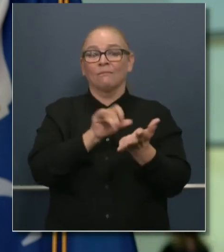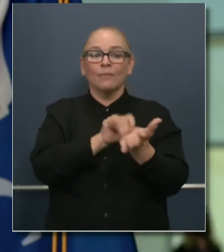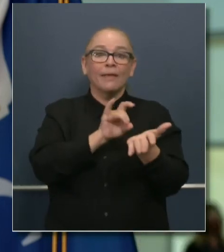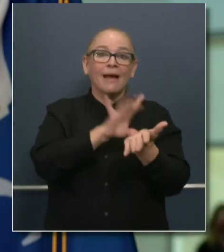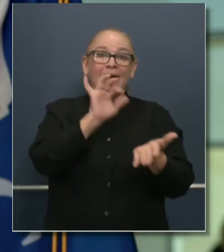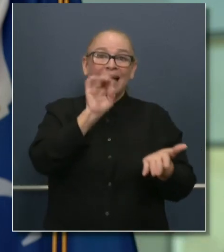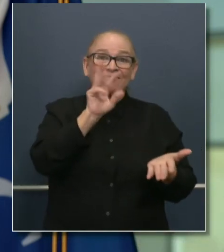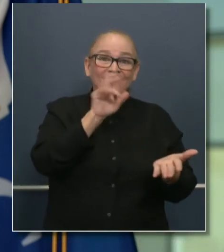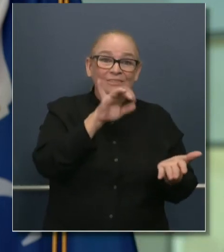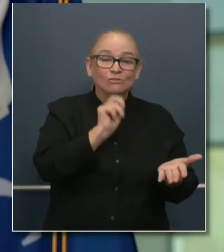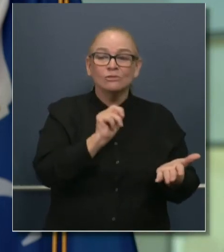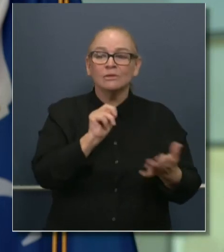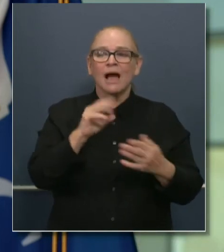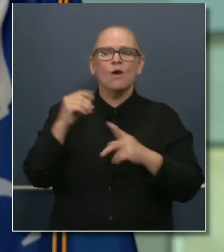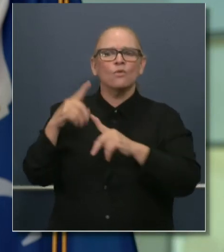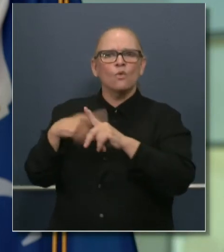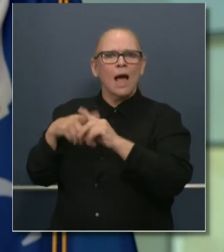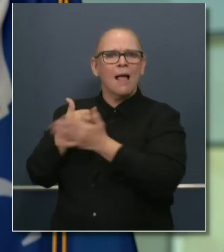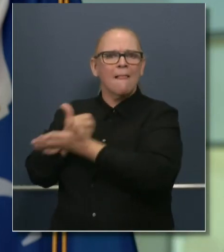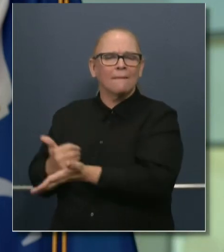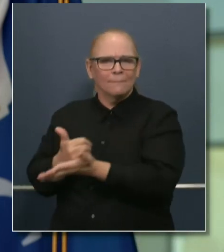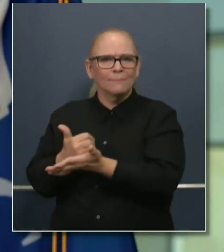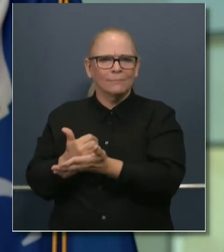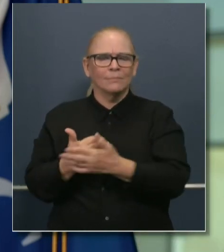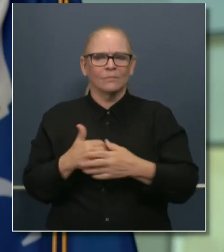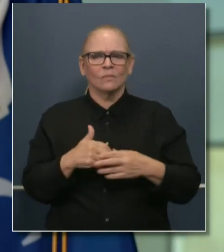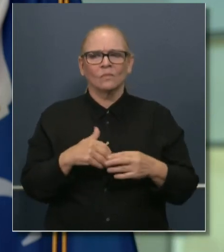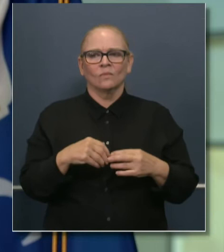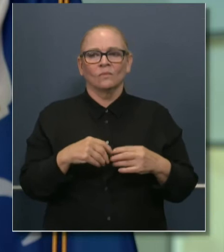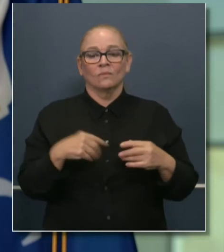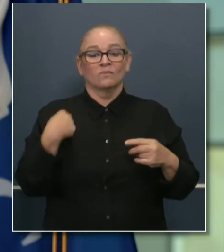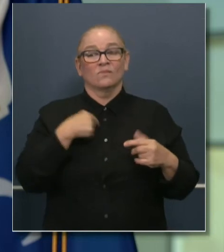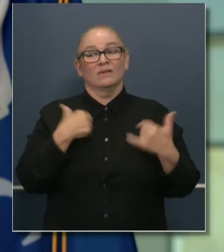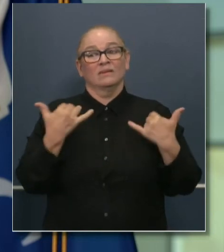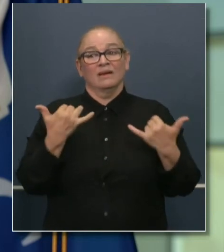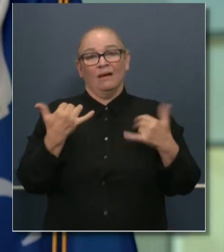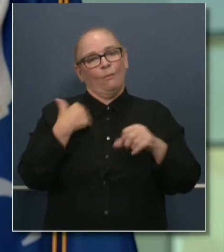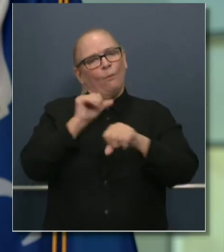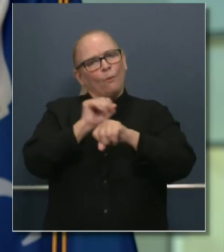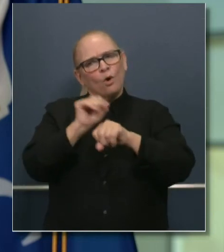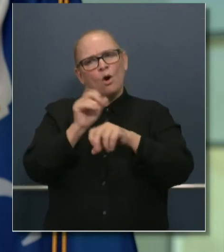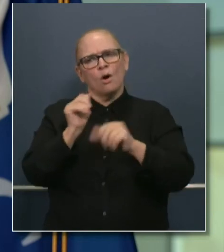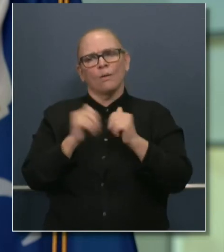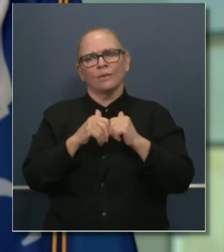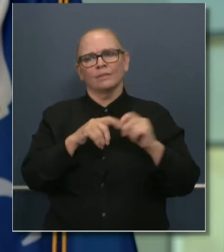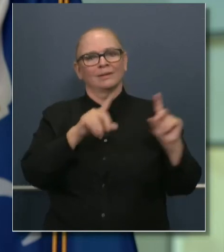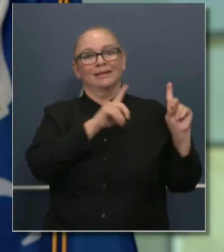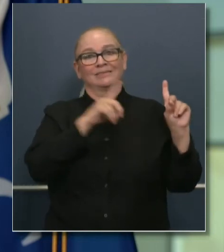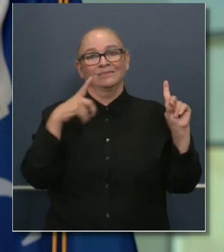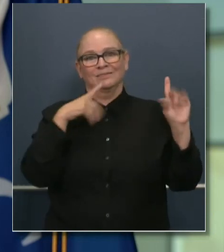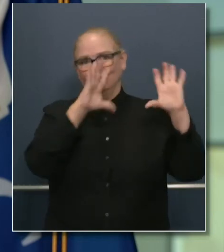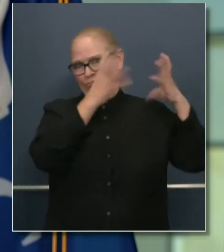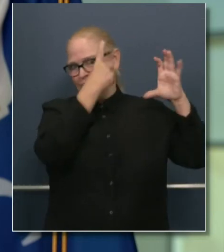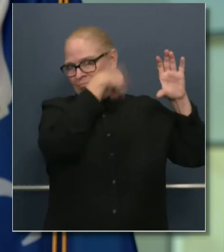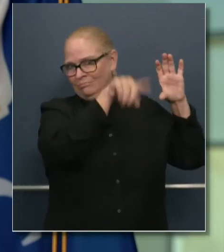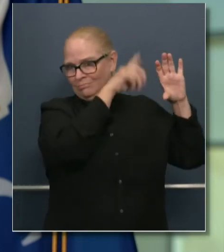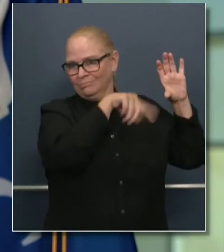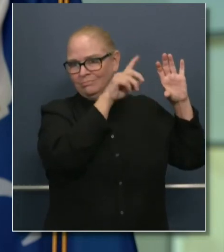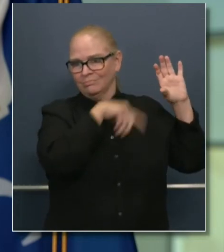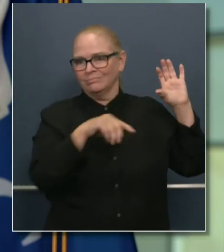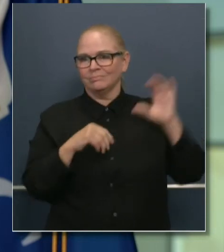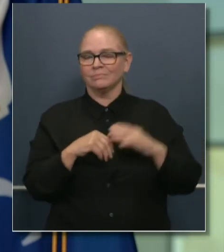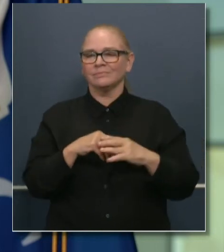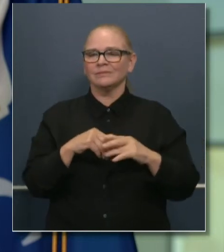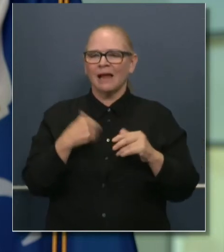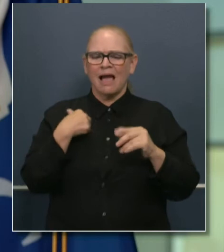is specific to your question, we are actively engaged with legislative leadership, actively engaged on a number of